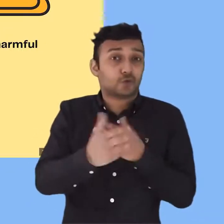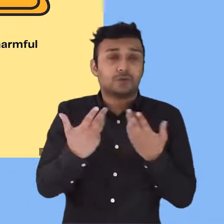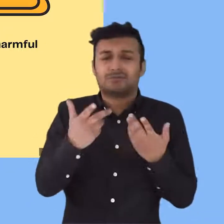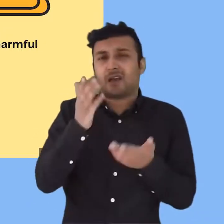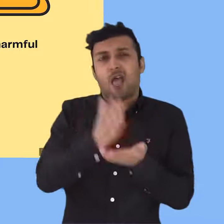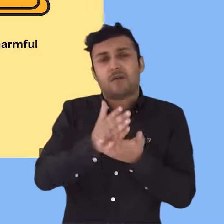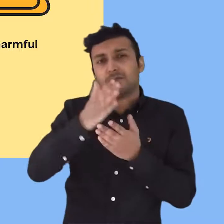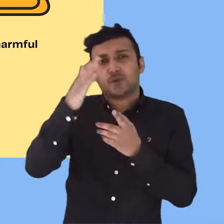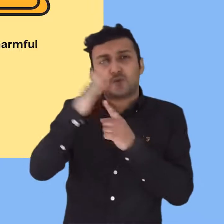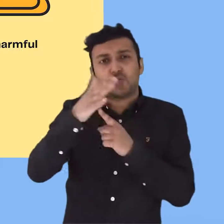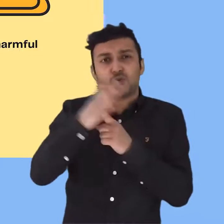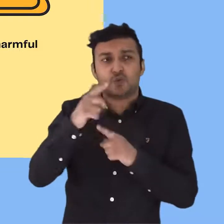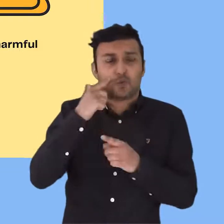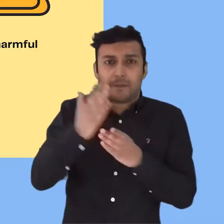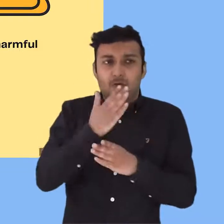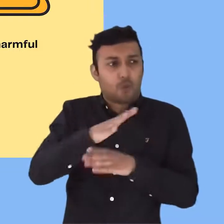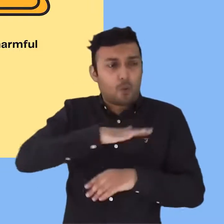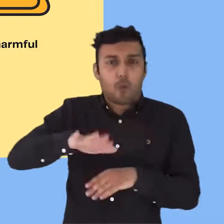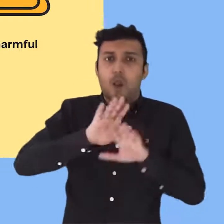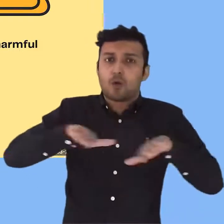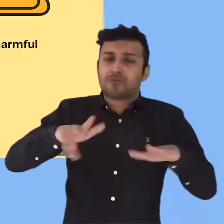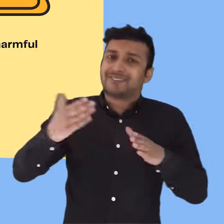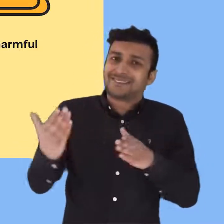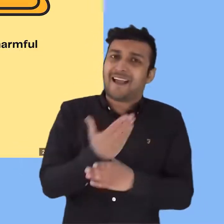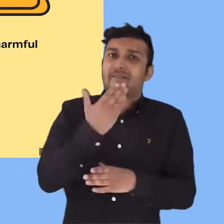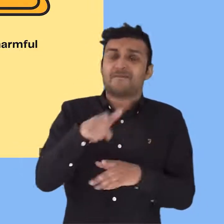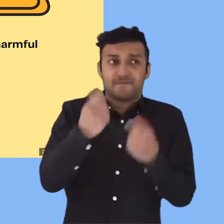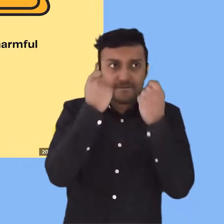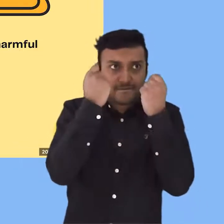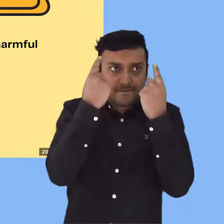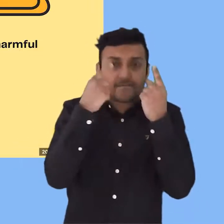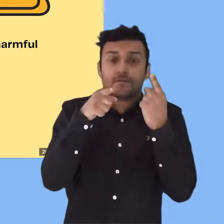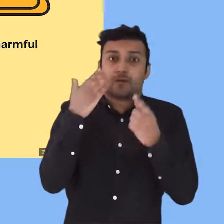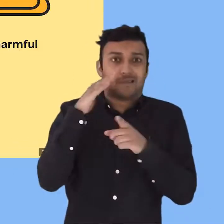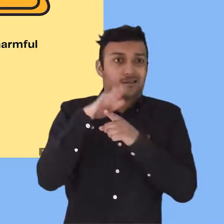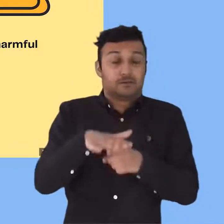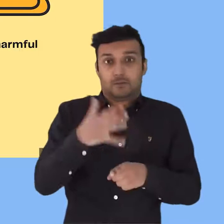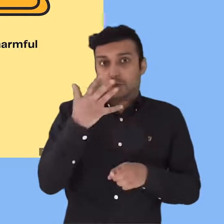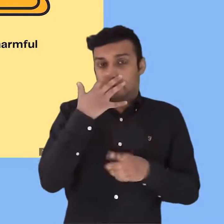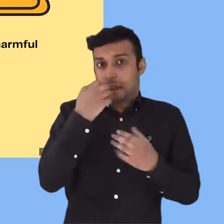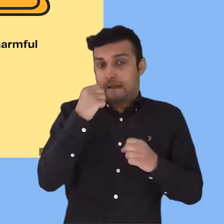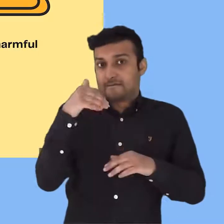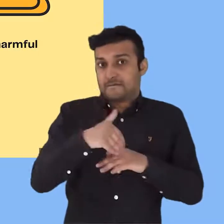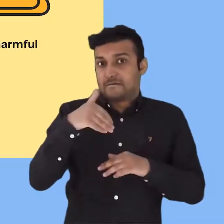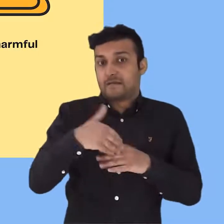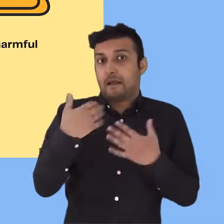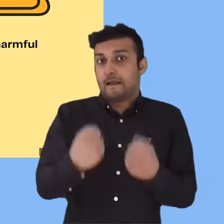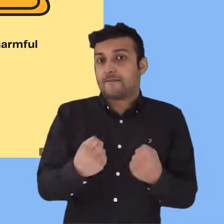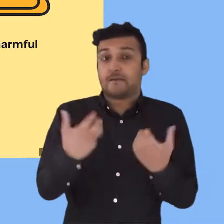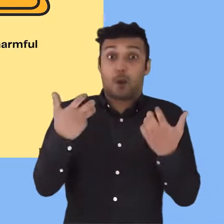keep all children safe. We need to consider the impacts of racism and how we can support our children in our anti-racist practice.